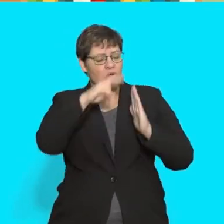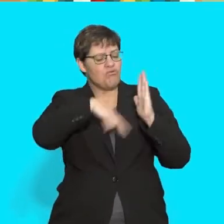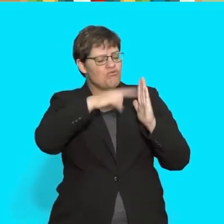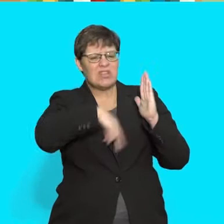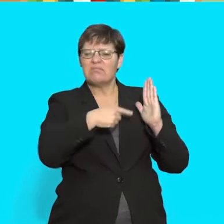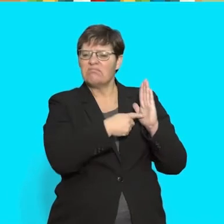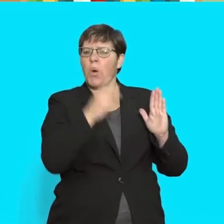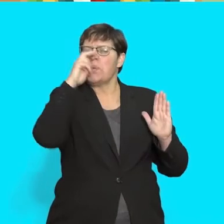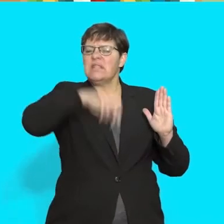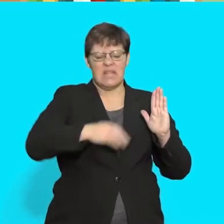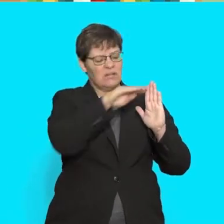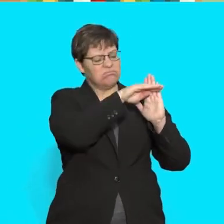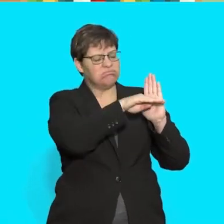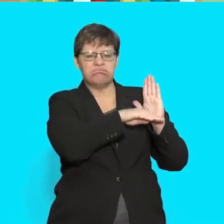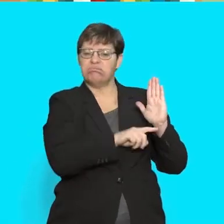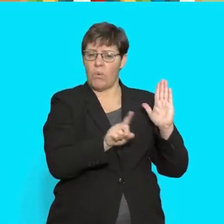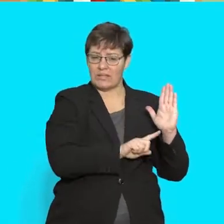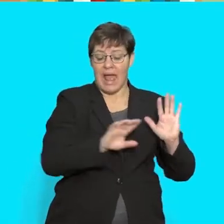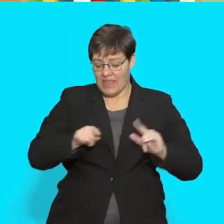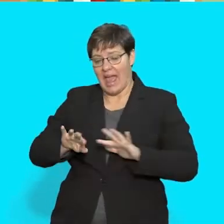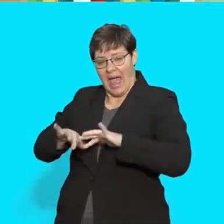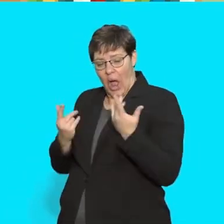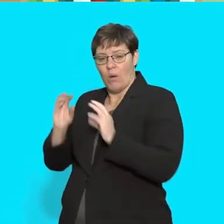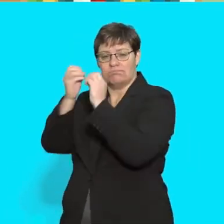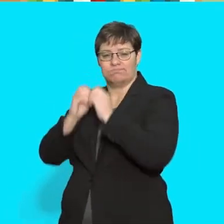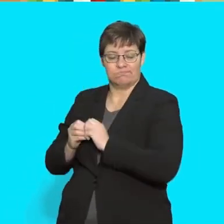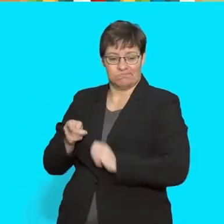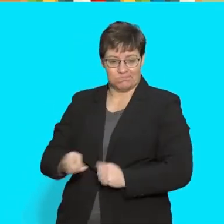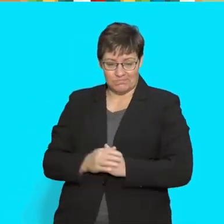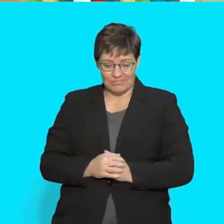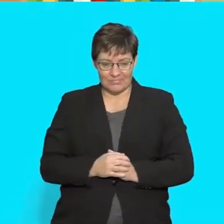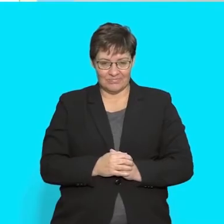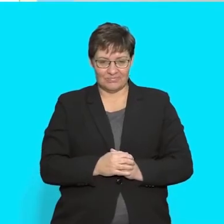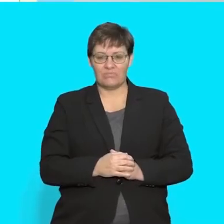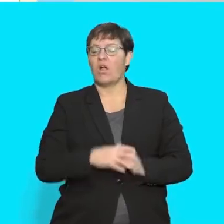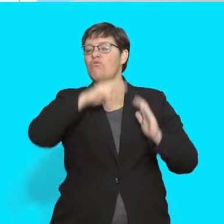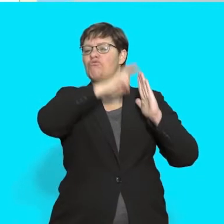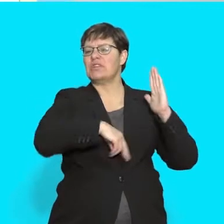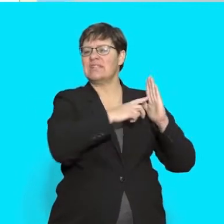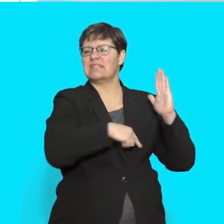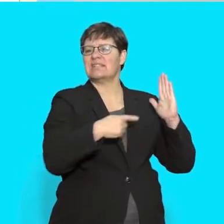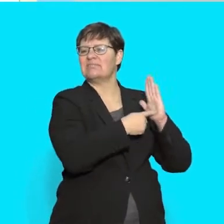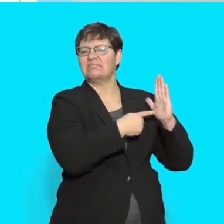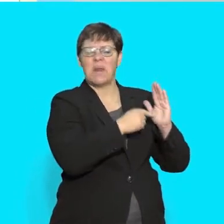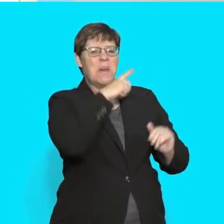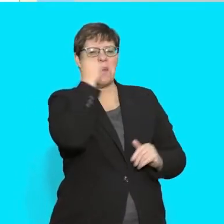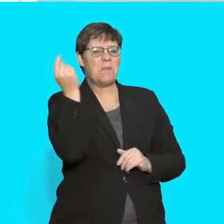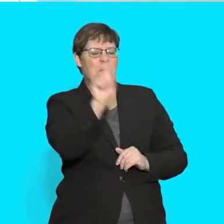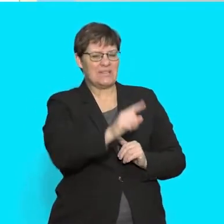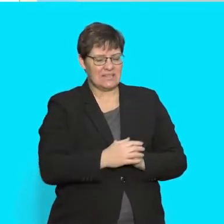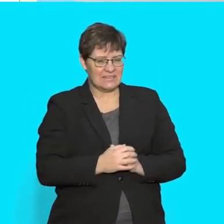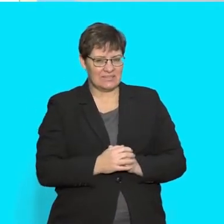we need to make them and then how to make them. Let's read what these biscuits are called.